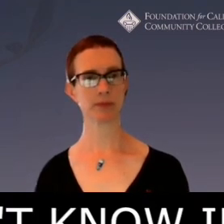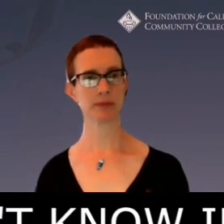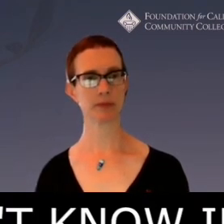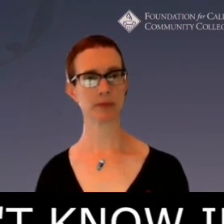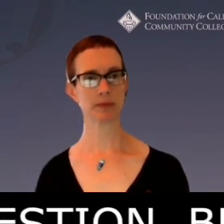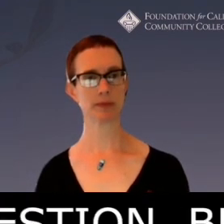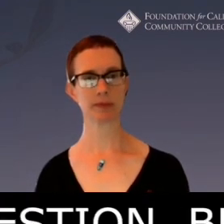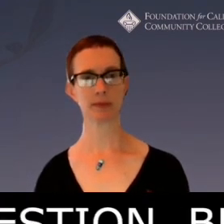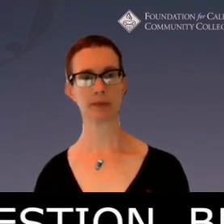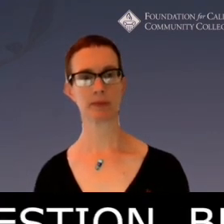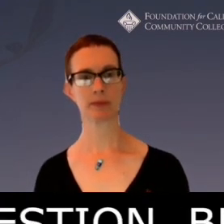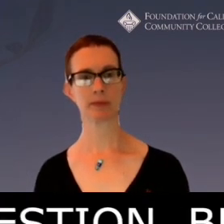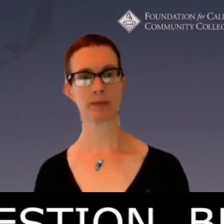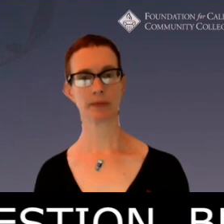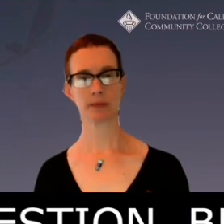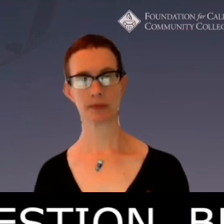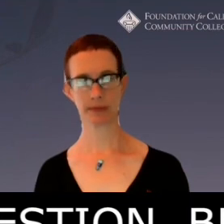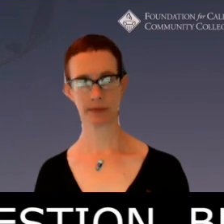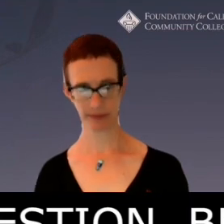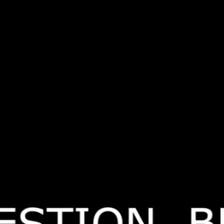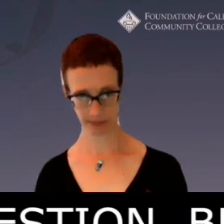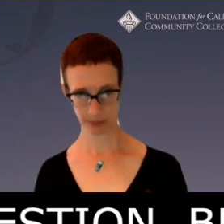Oh, no, hand is down. Okay.